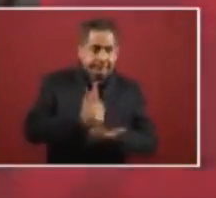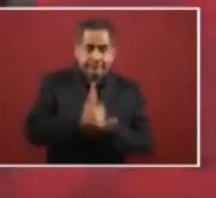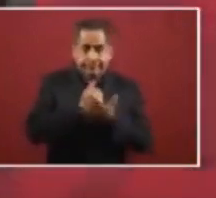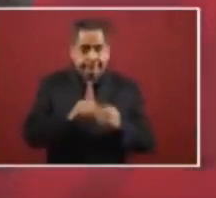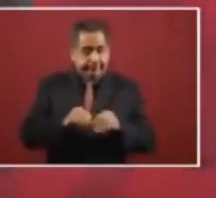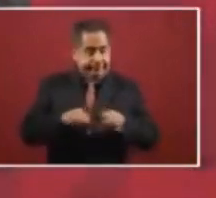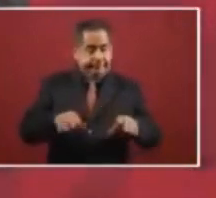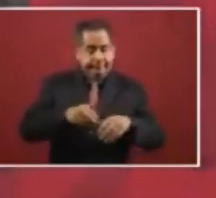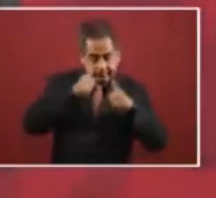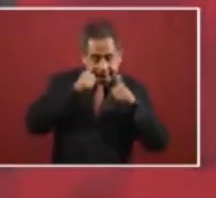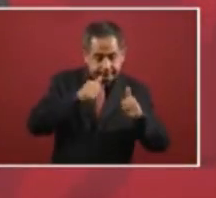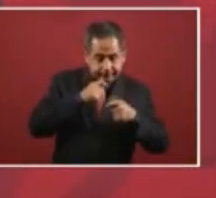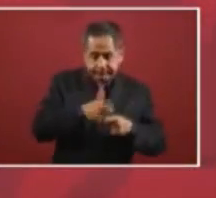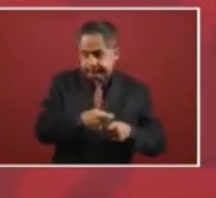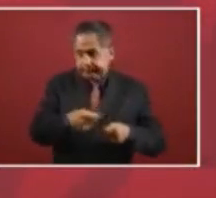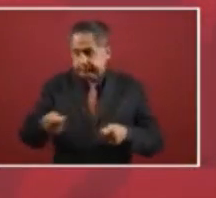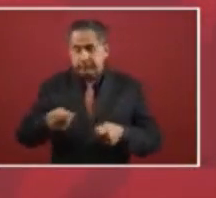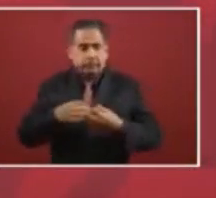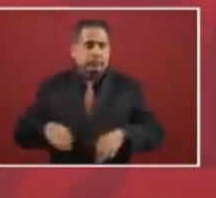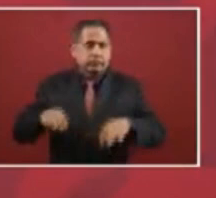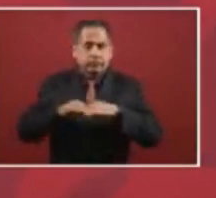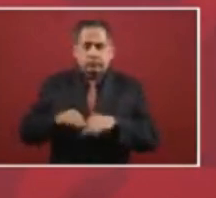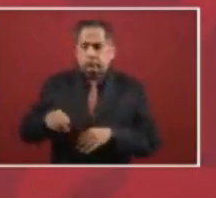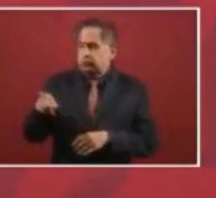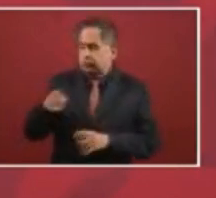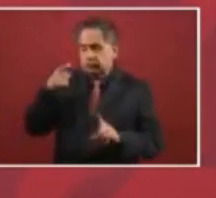and that we will be able to